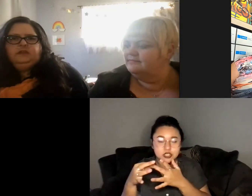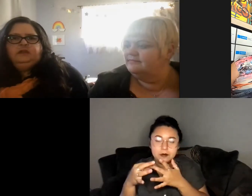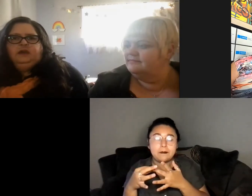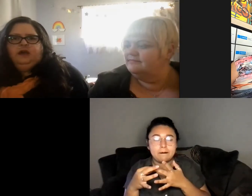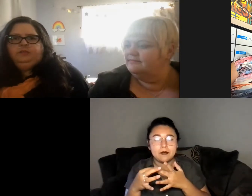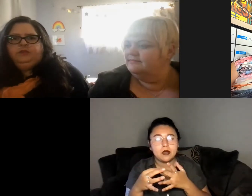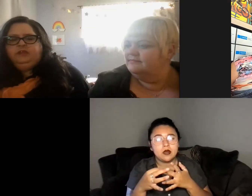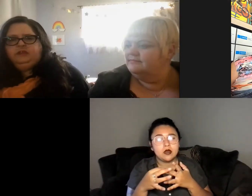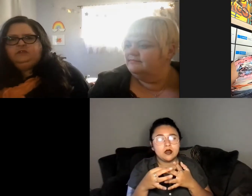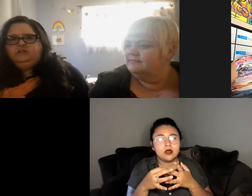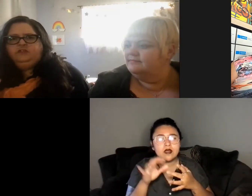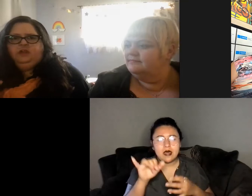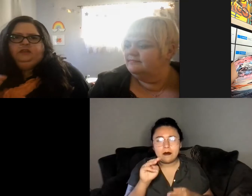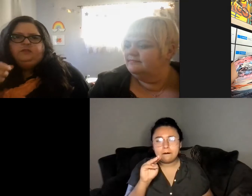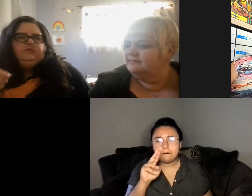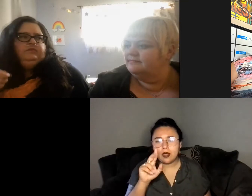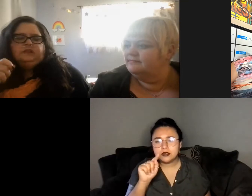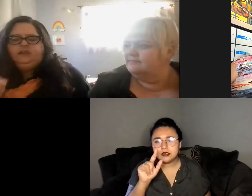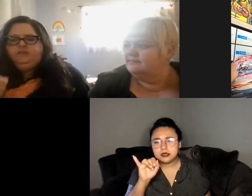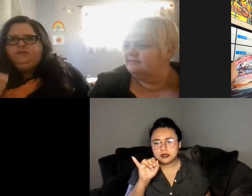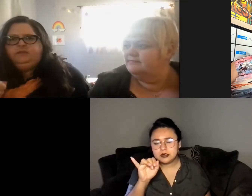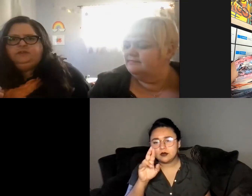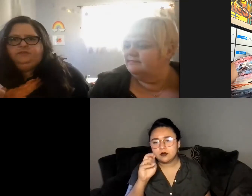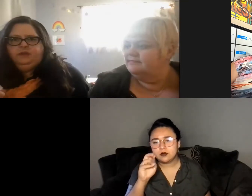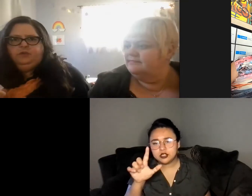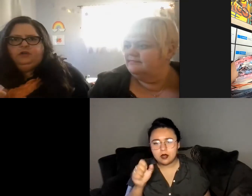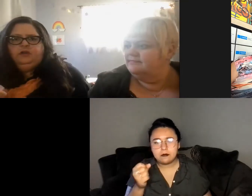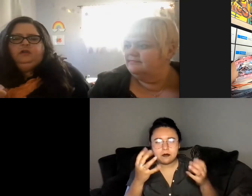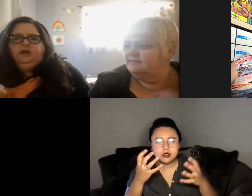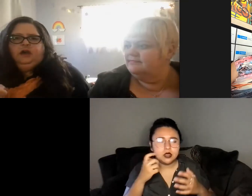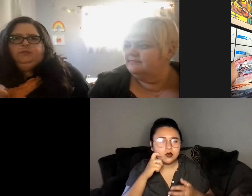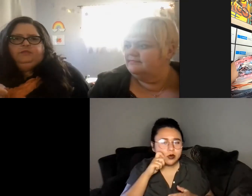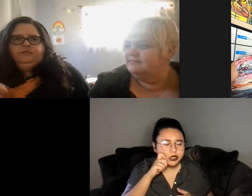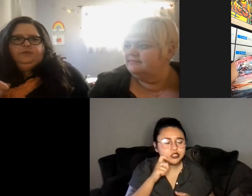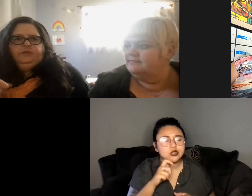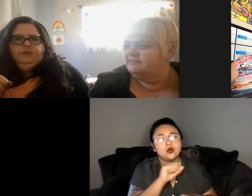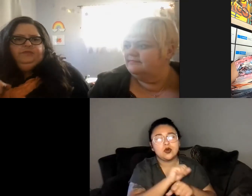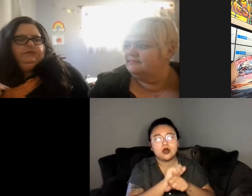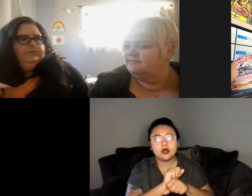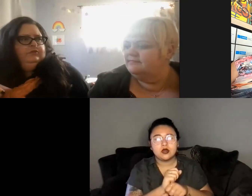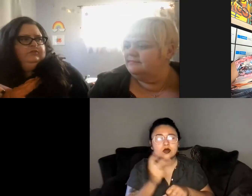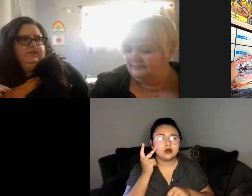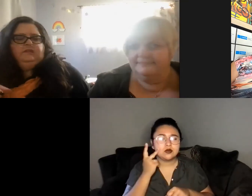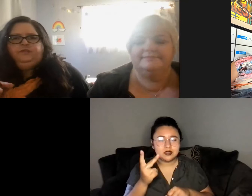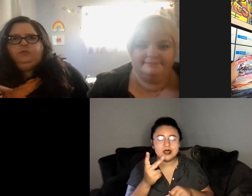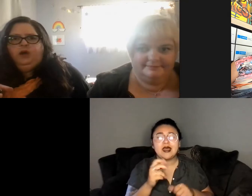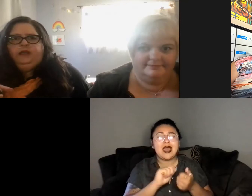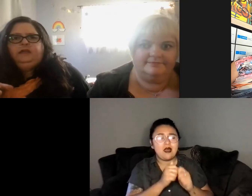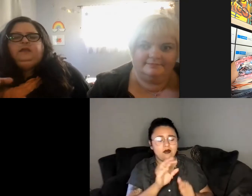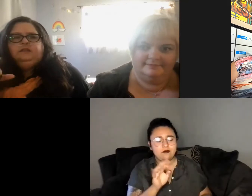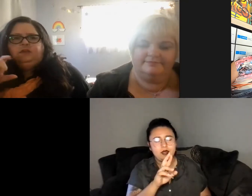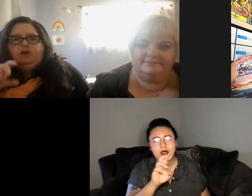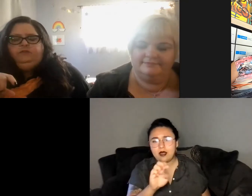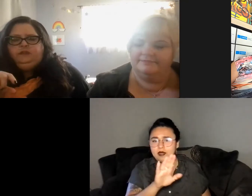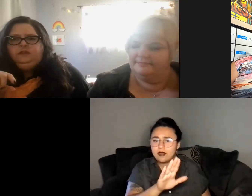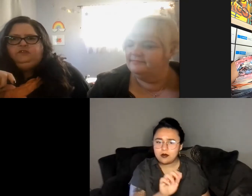specifically looking at intersectionality, which is really like a fundamental framework for the way FLAIR approaches things and for why